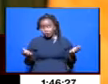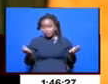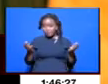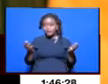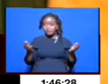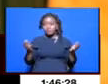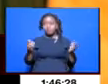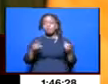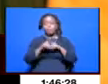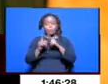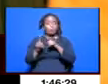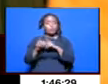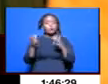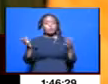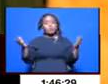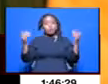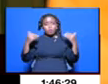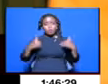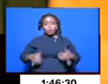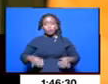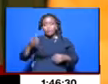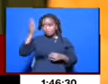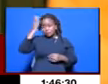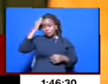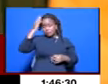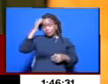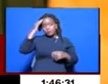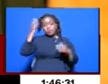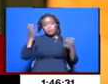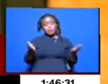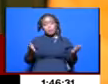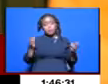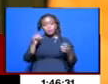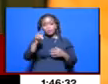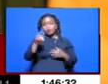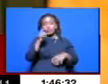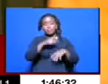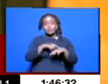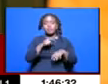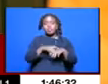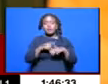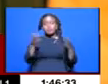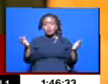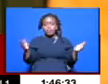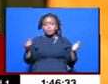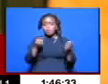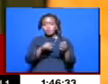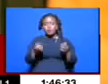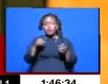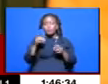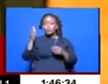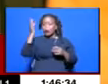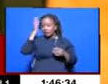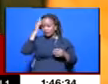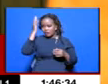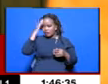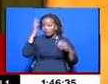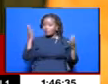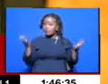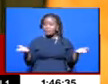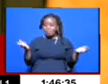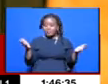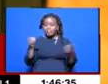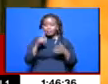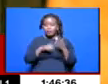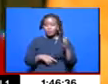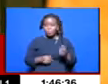I also remember that it was on such occasion that we were reminded that our colleagues